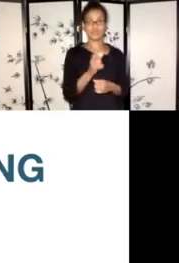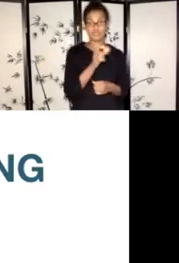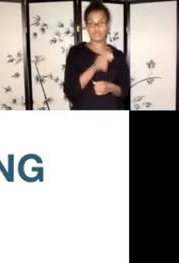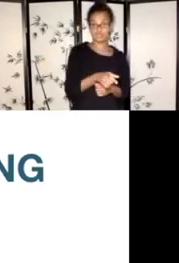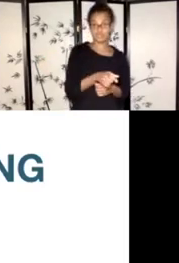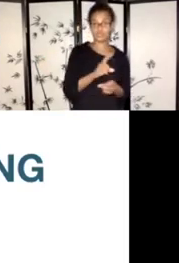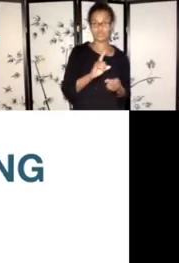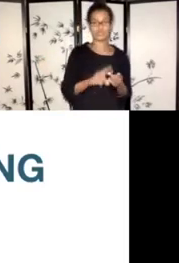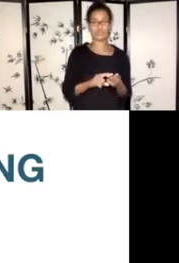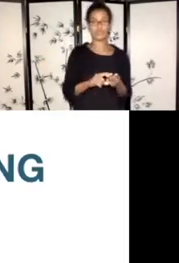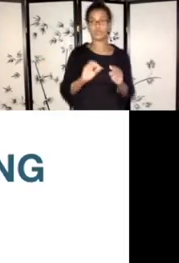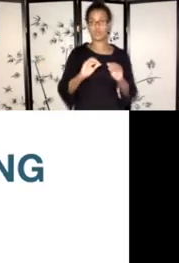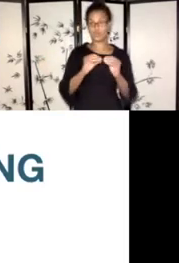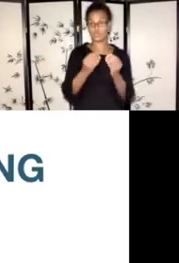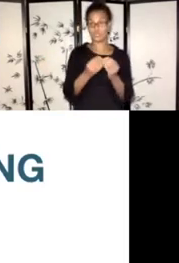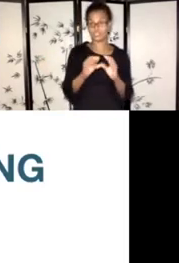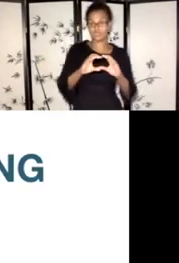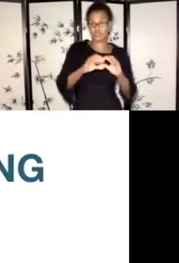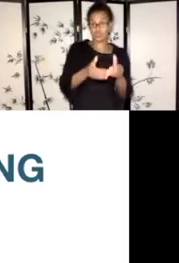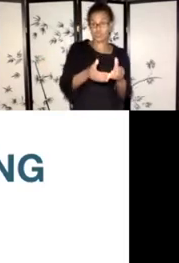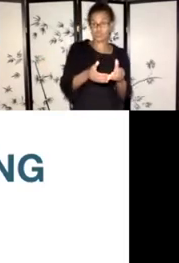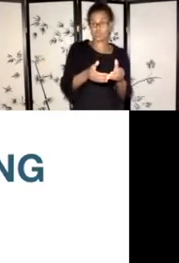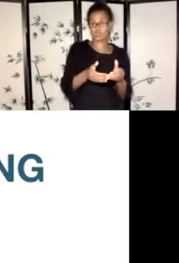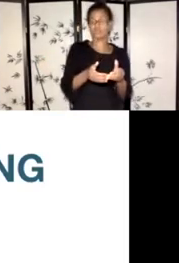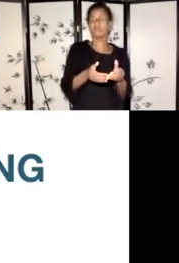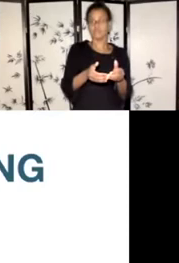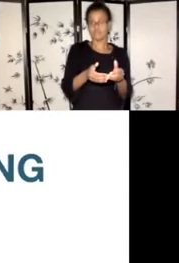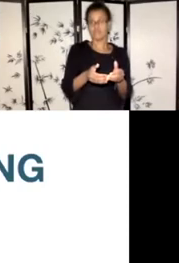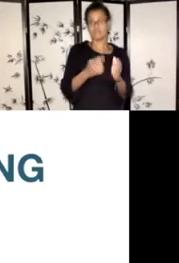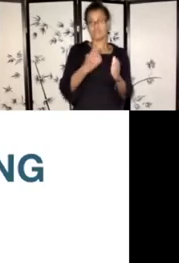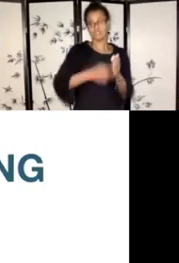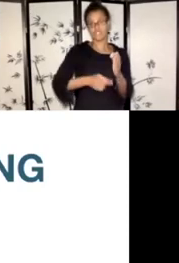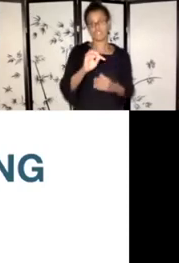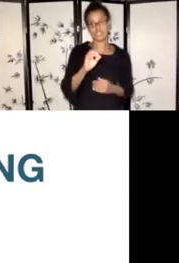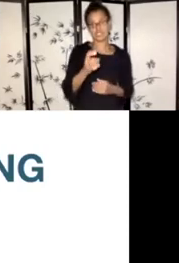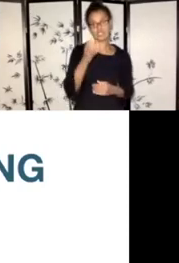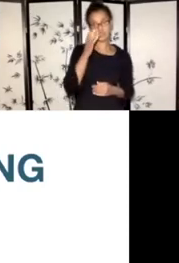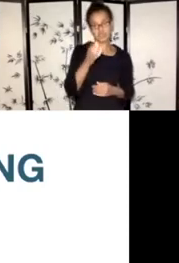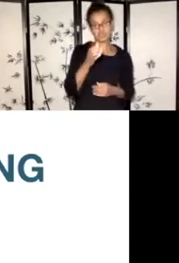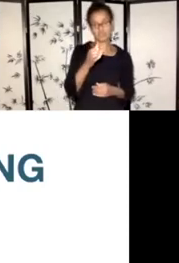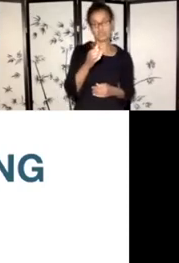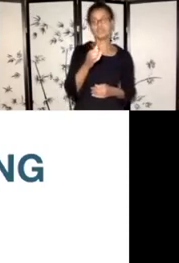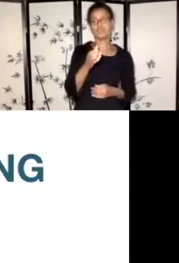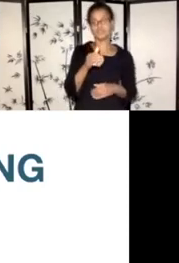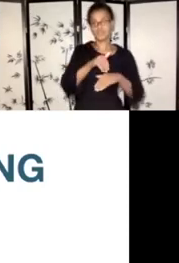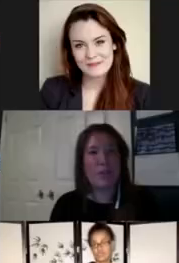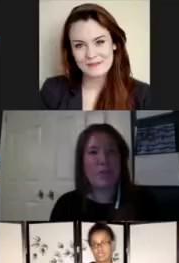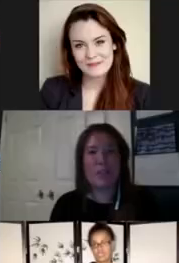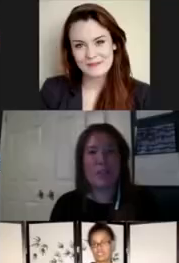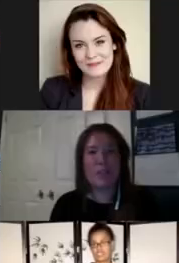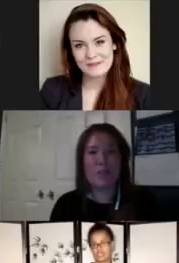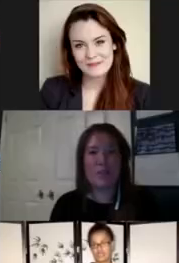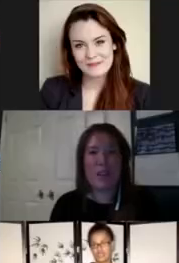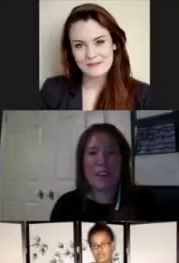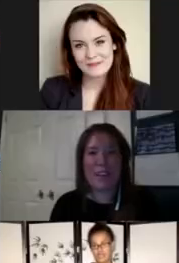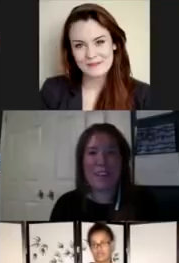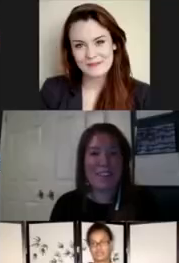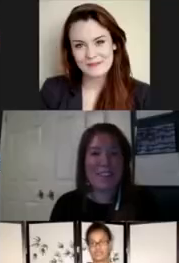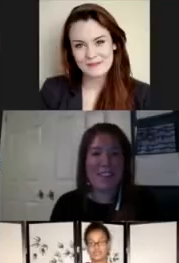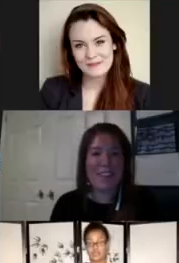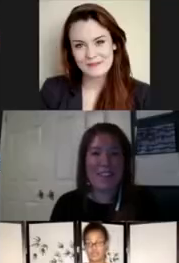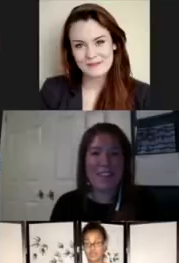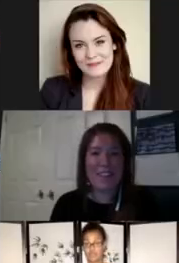um, taxed on this grant. And so that pretty much concludes my